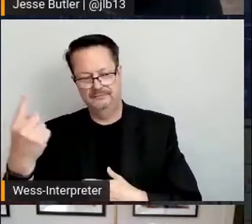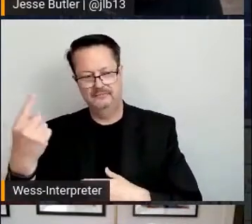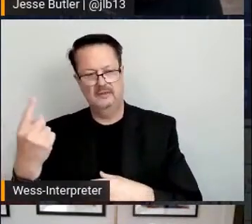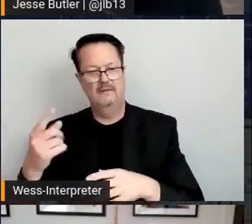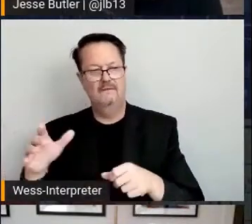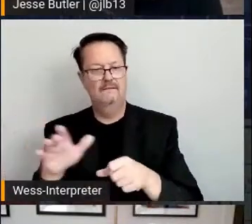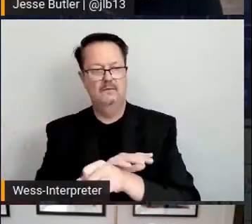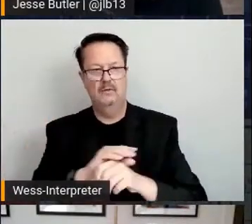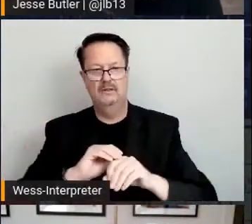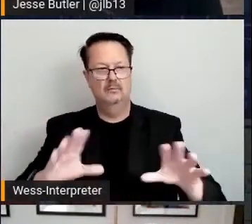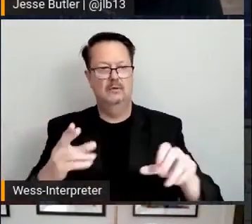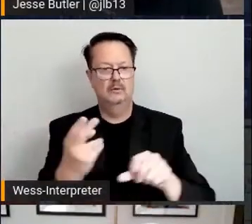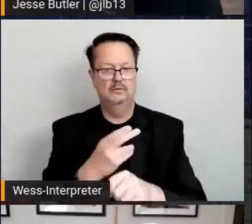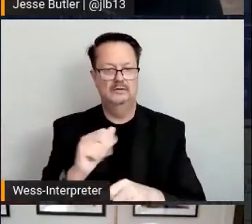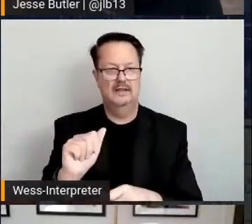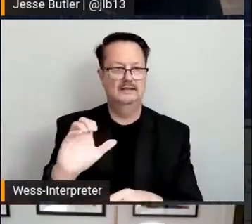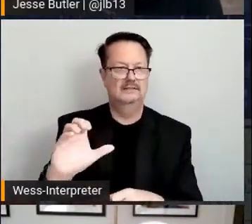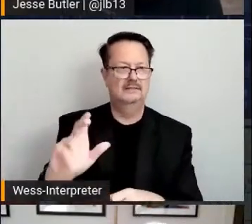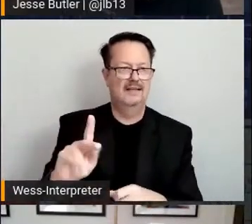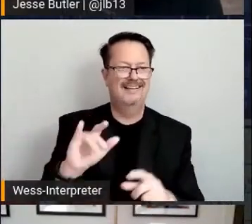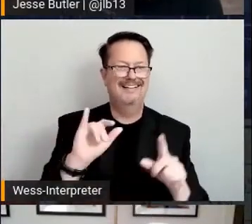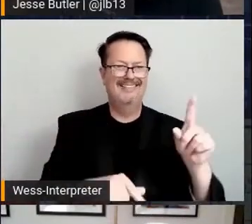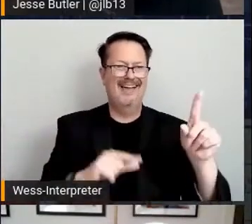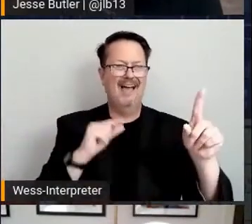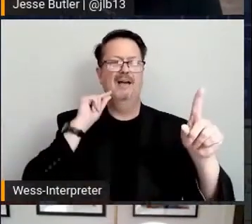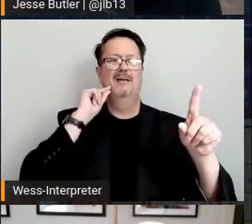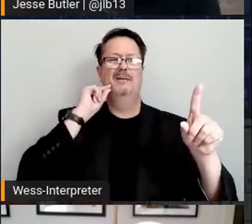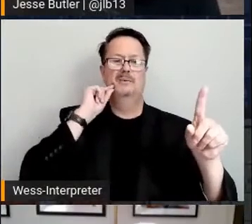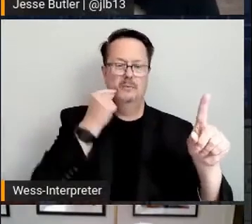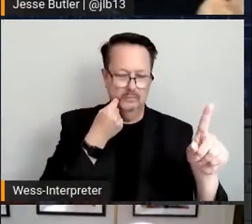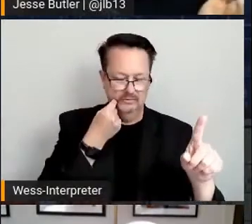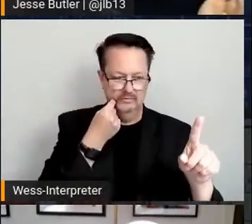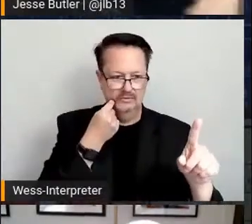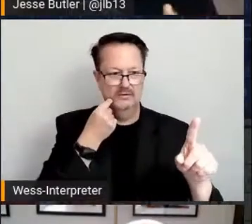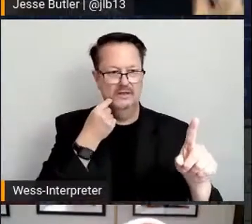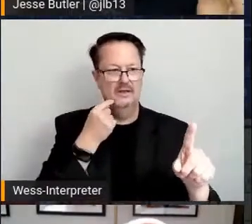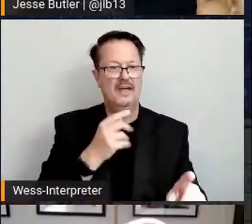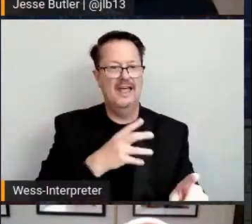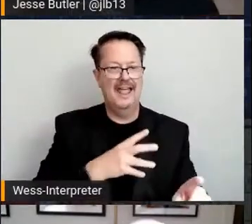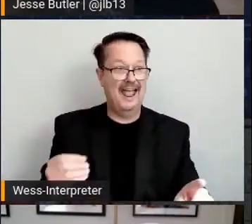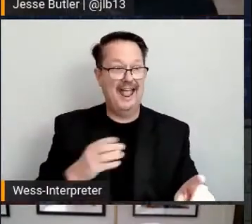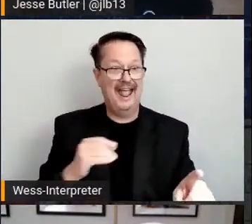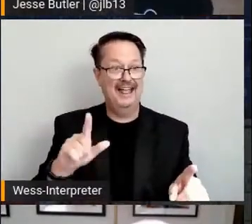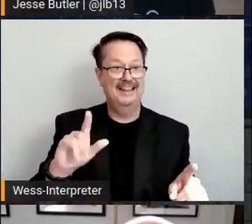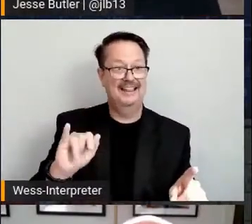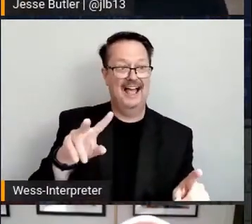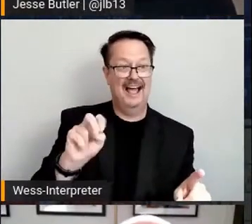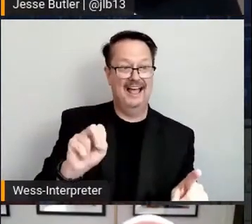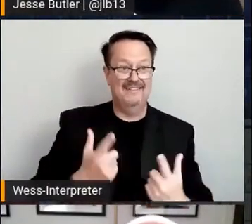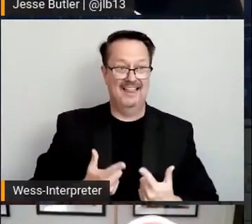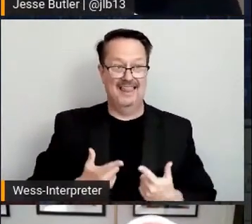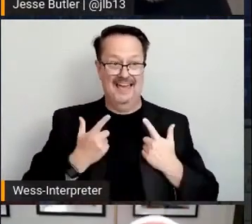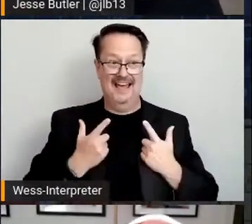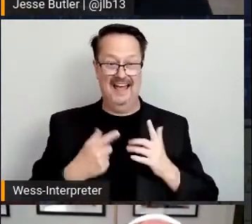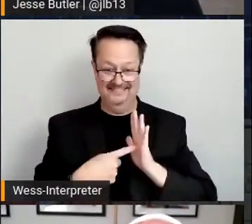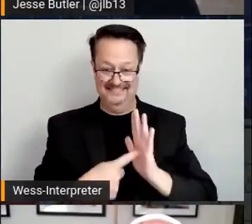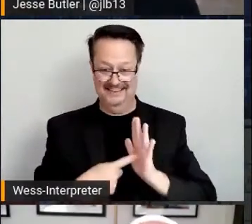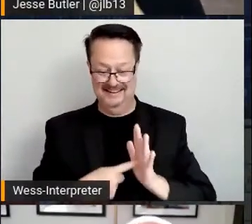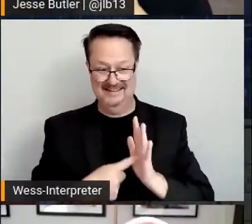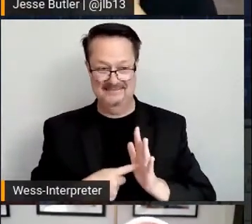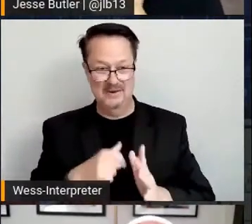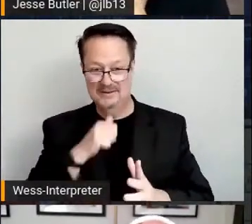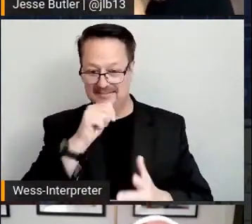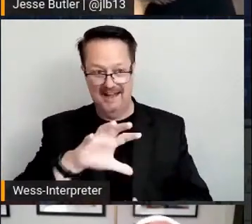ACK. That is super cool. That's it. Yeah, and you're like, that's and it. live, and the live demo Yeah. that didn't mess